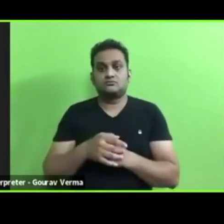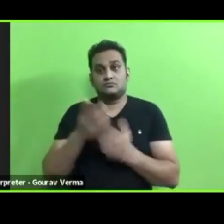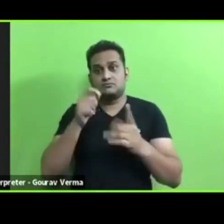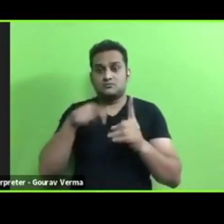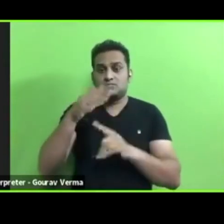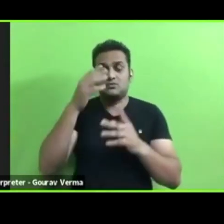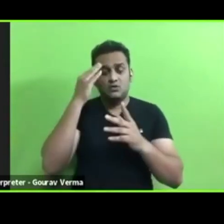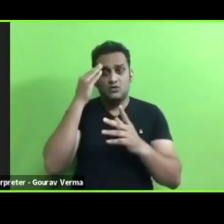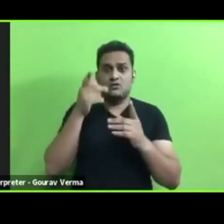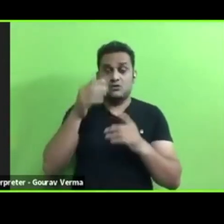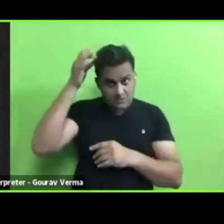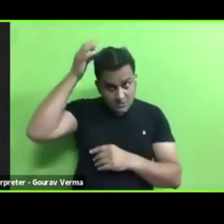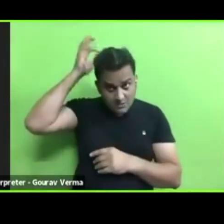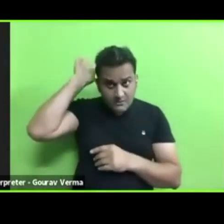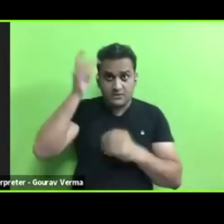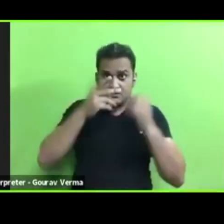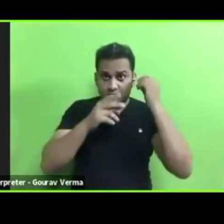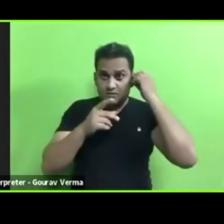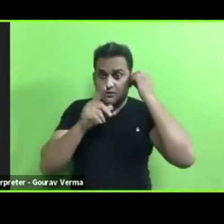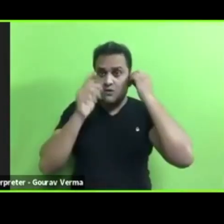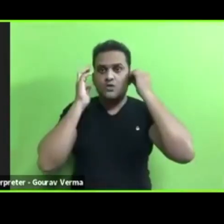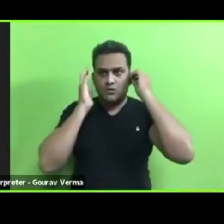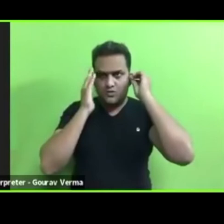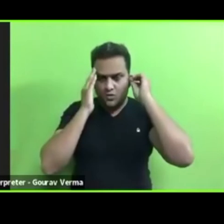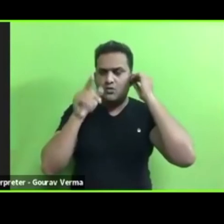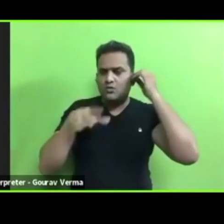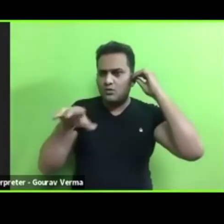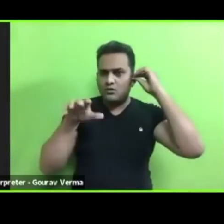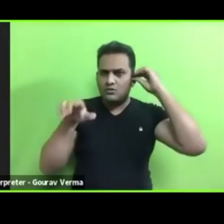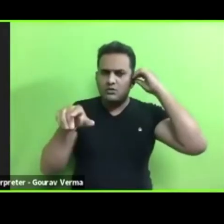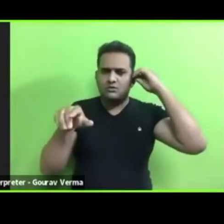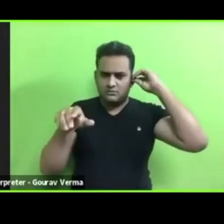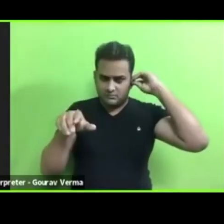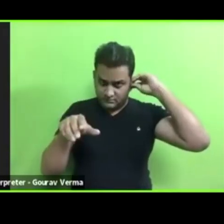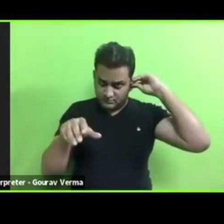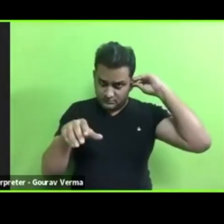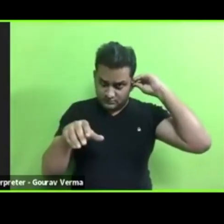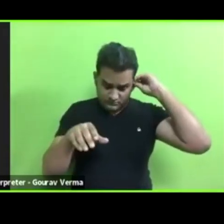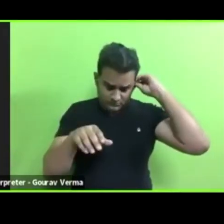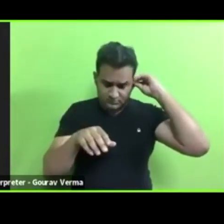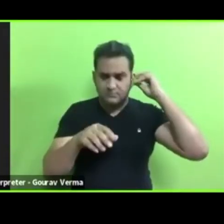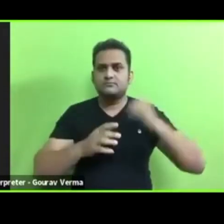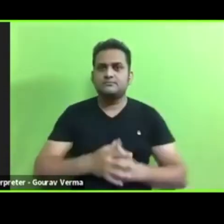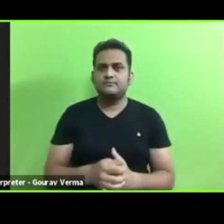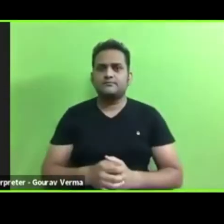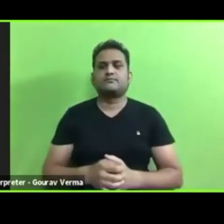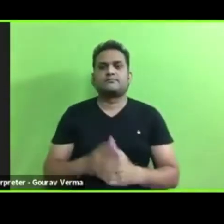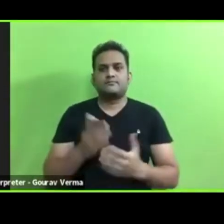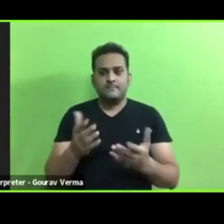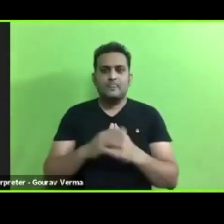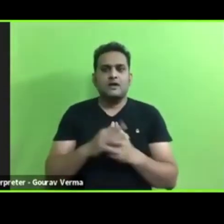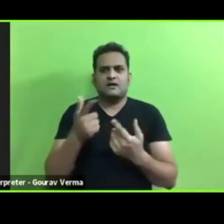of Brahmin gentry about a location of Brahmin pride. How could